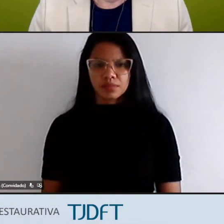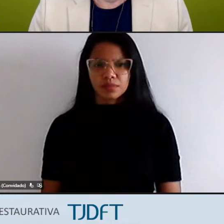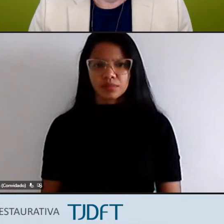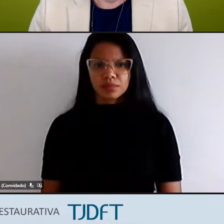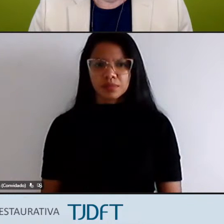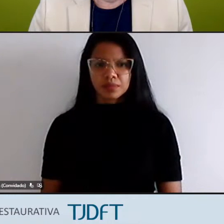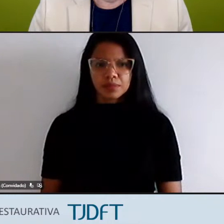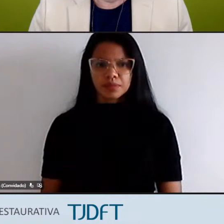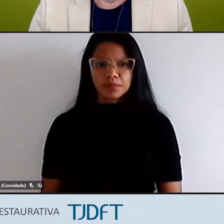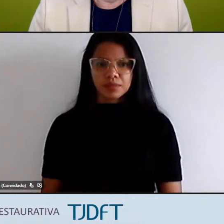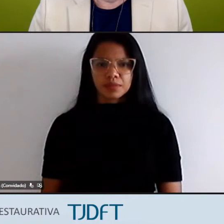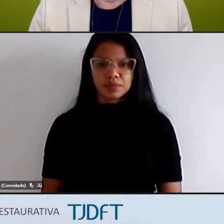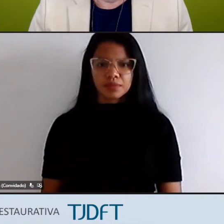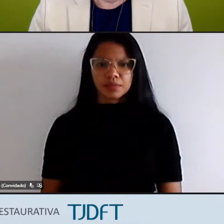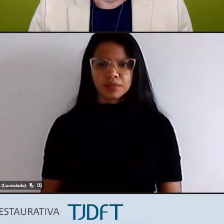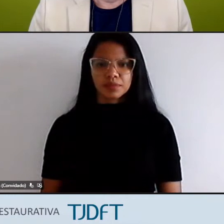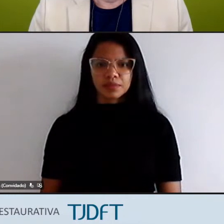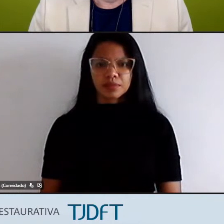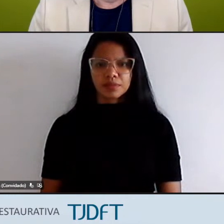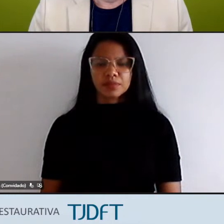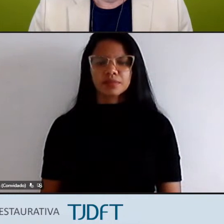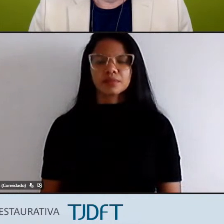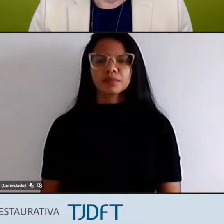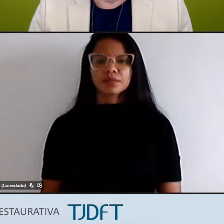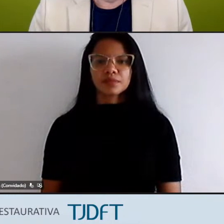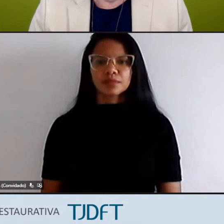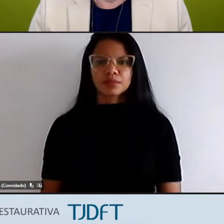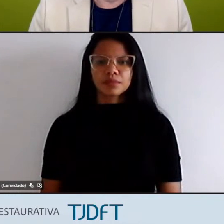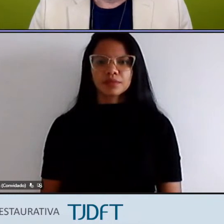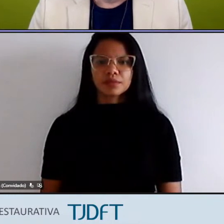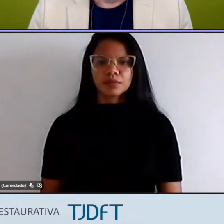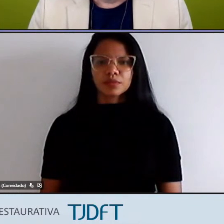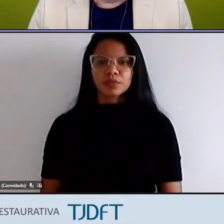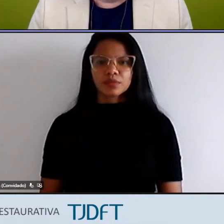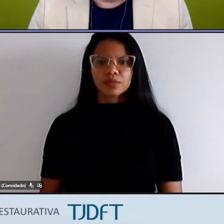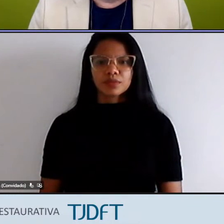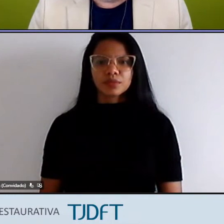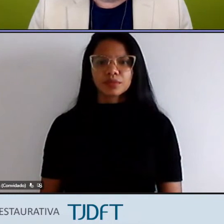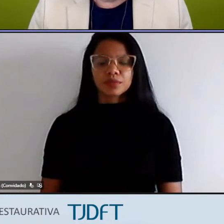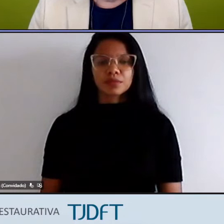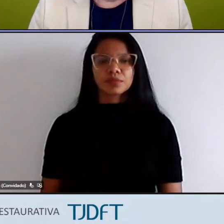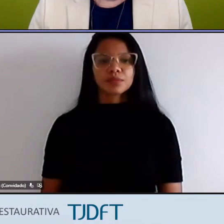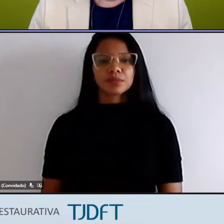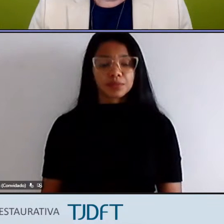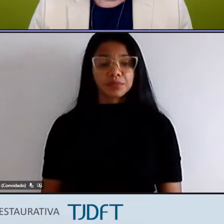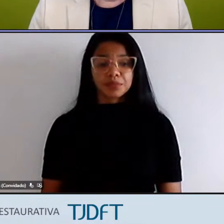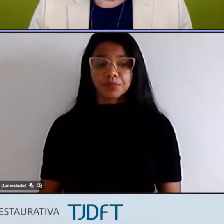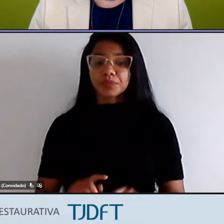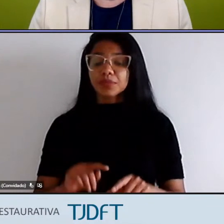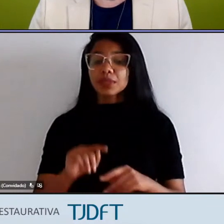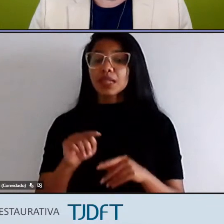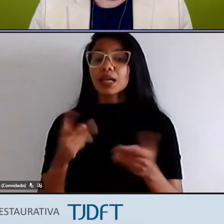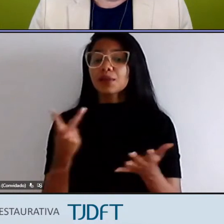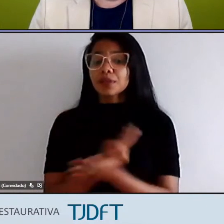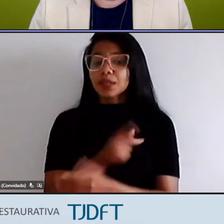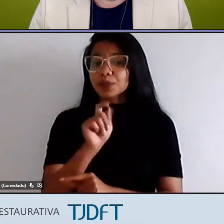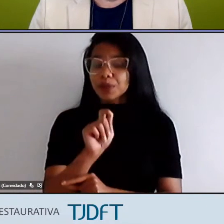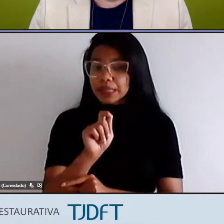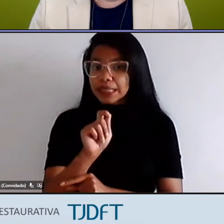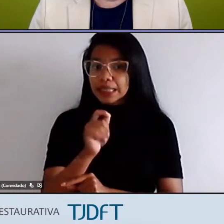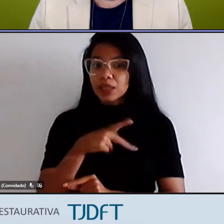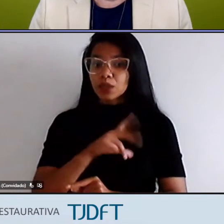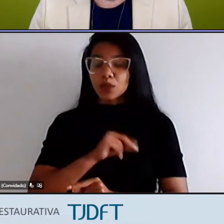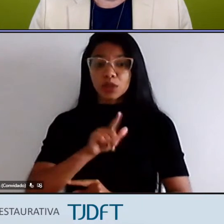now an accepted part of the legal system in Northern Ireland. E a partir daí nós tivemos dezenas